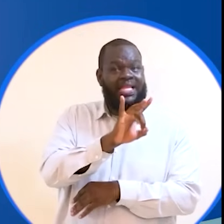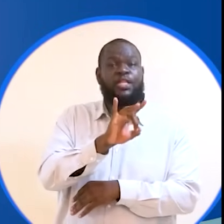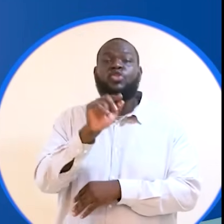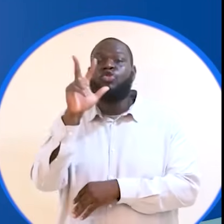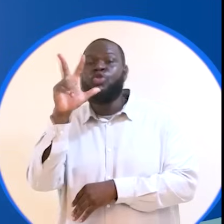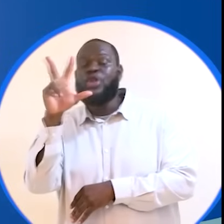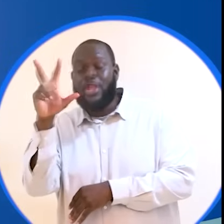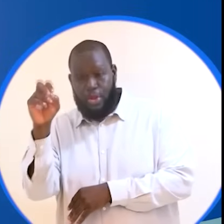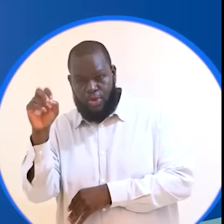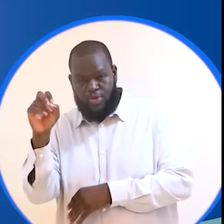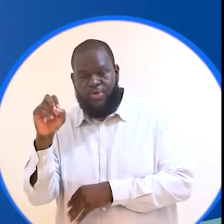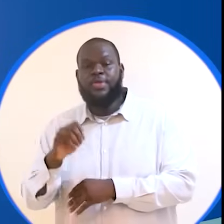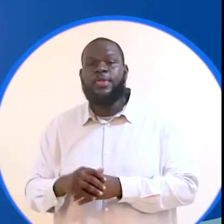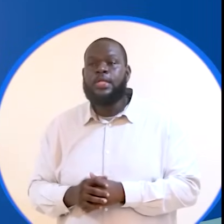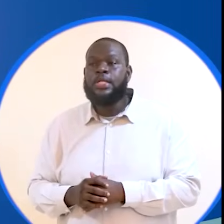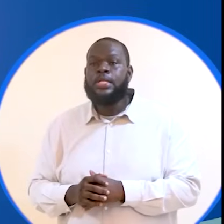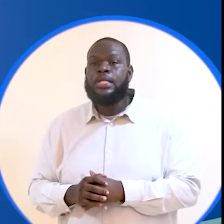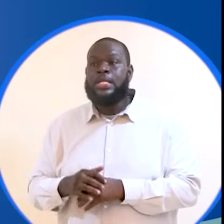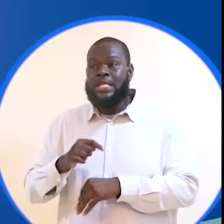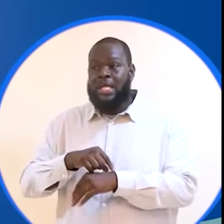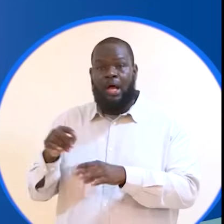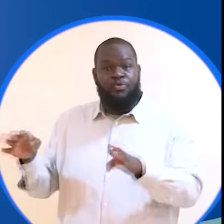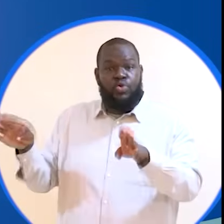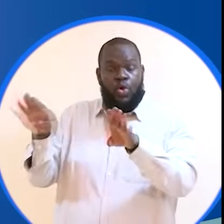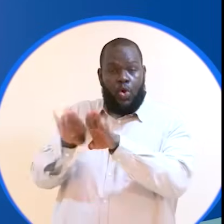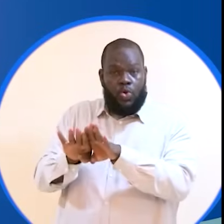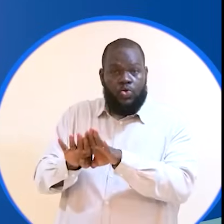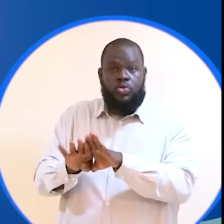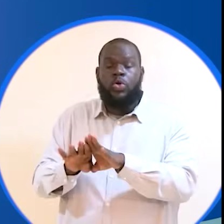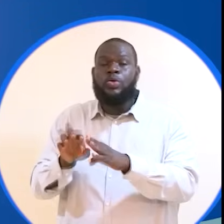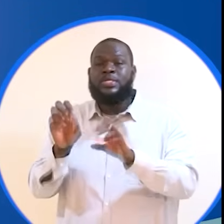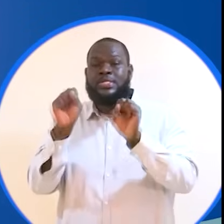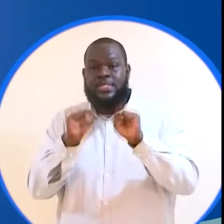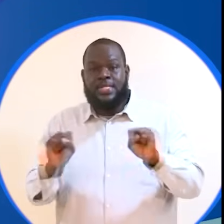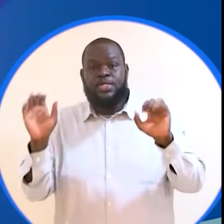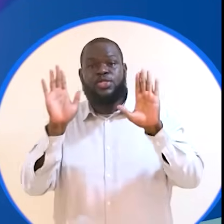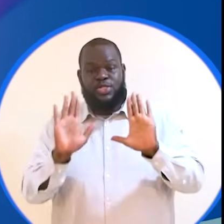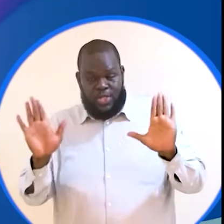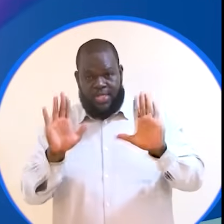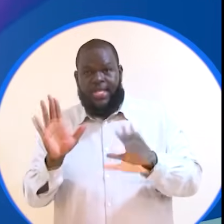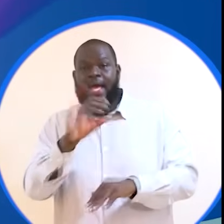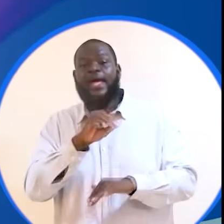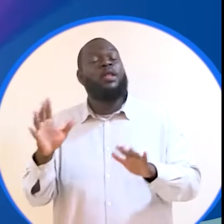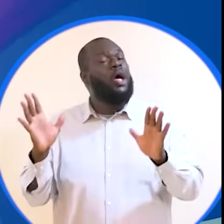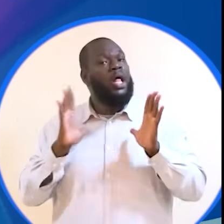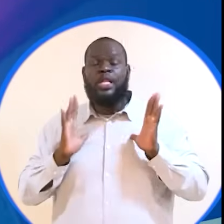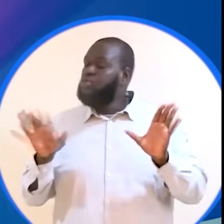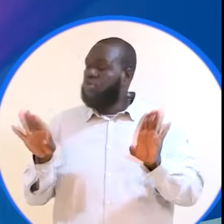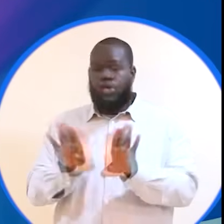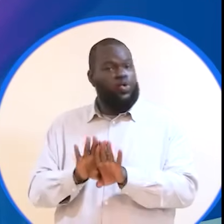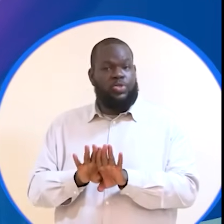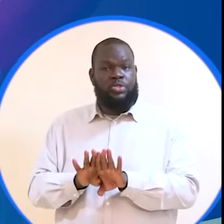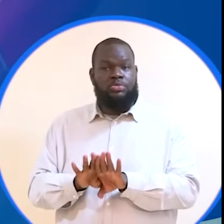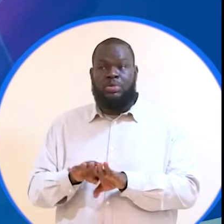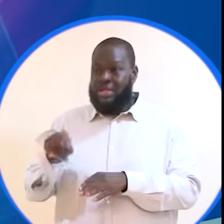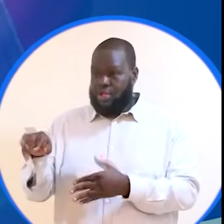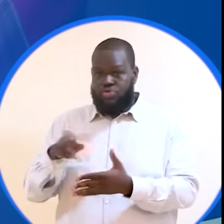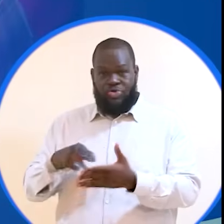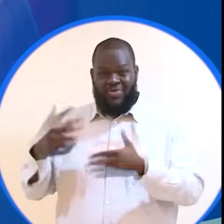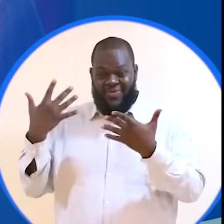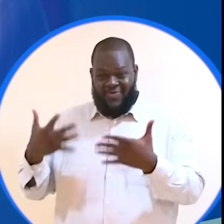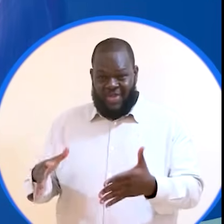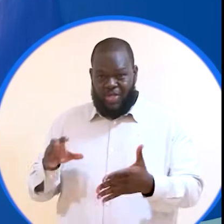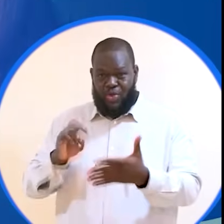hours, 30. The offices will be closed on weekends and holidays. This registration exercise will end on November